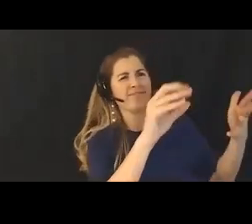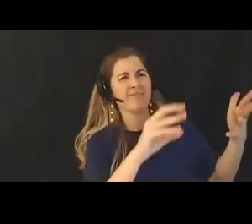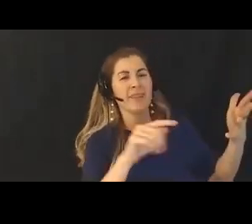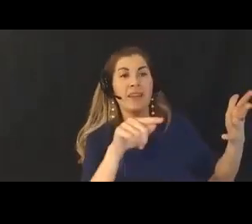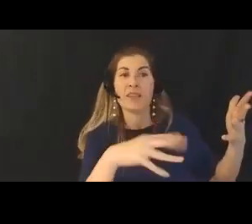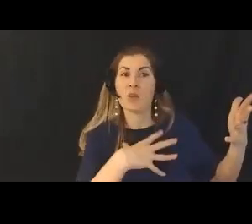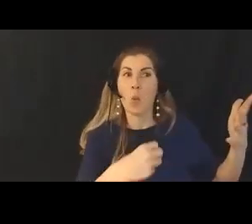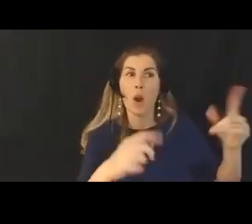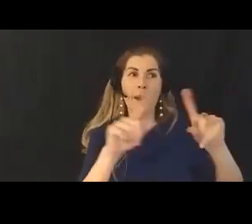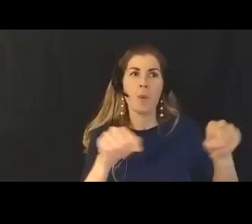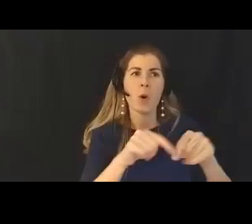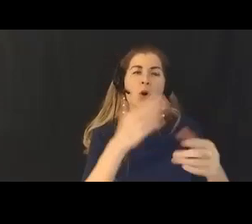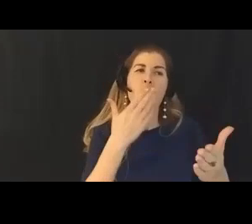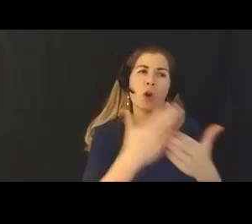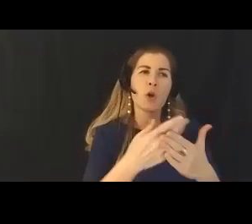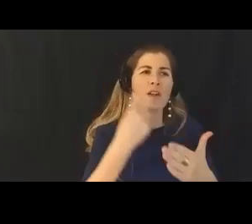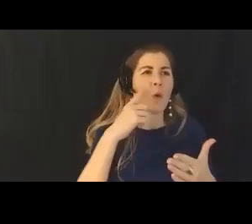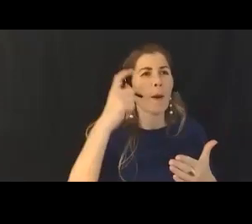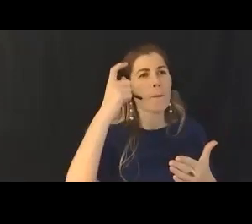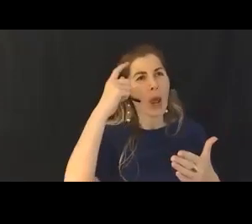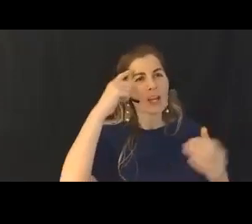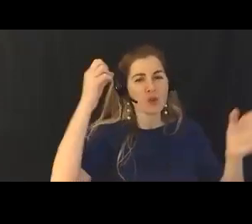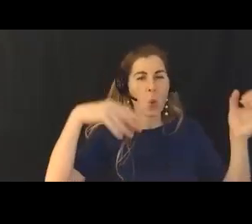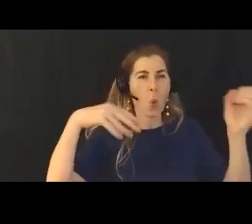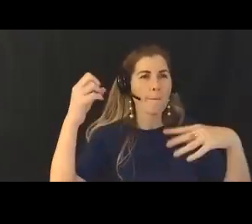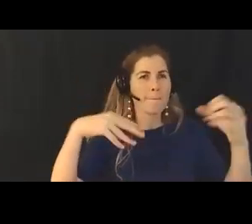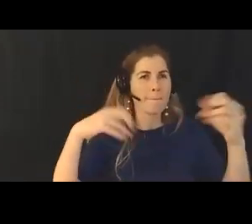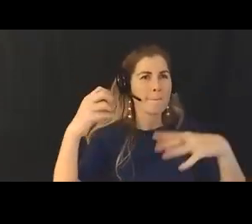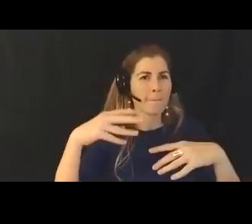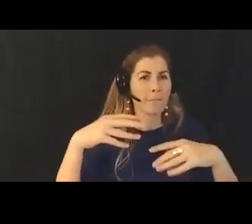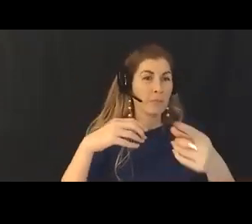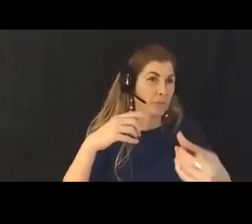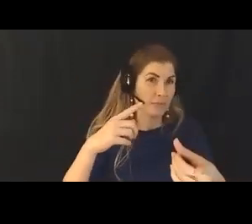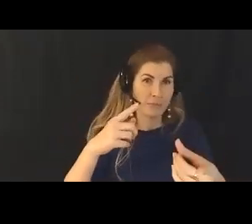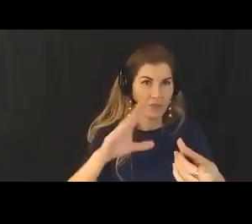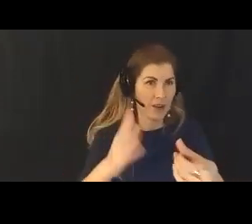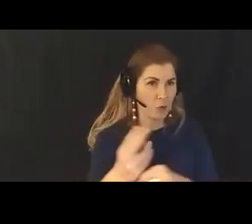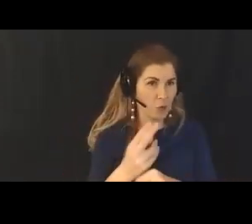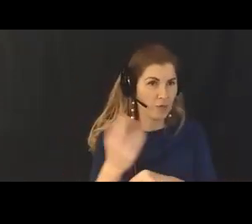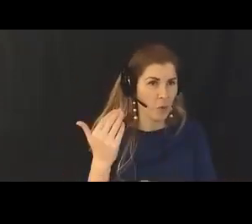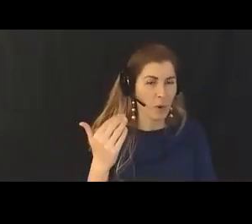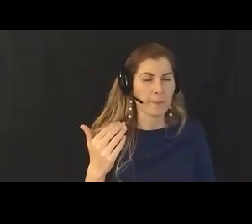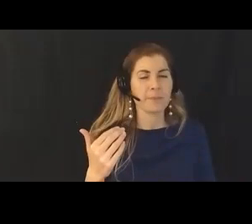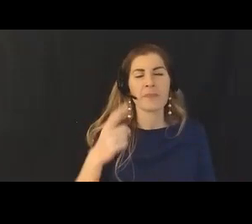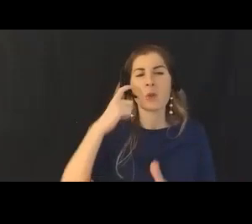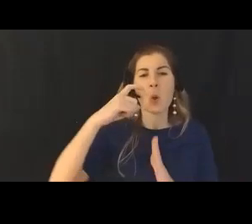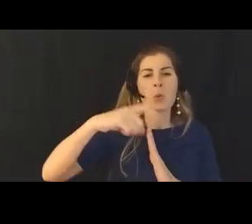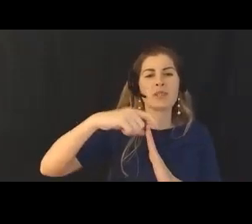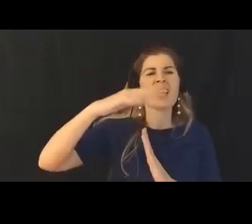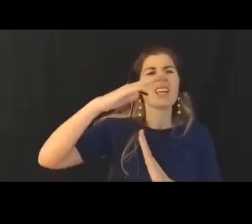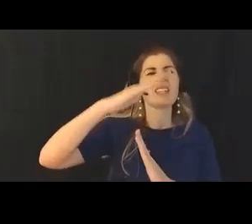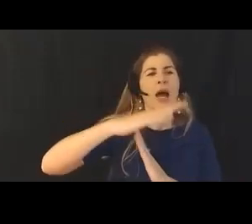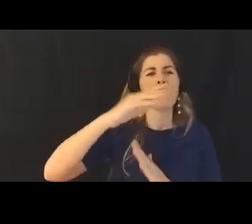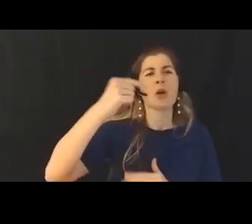way to do a brain dump or a brainstorm. So if you've never used this before on Zoom, at the very top of your screen next to the